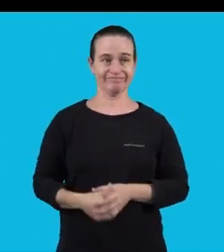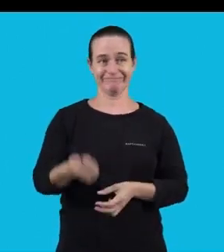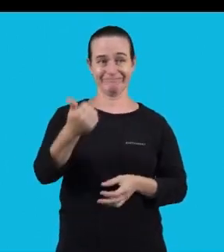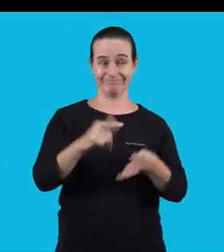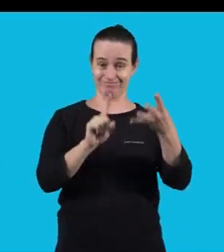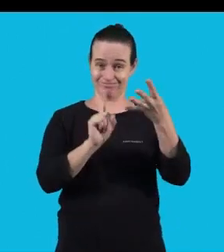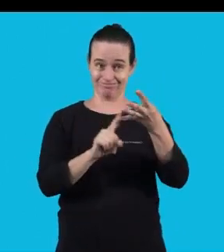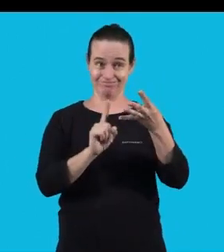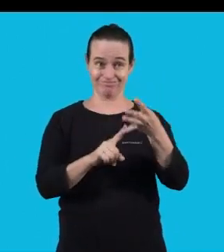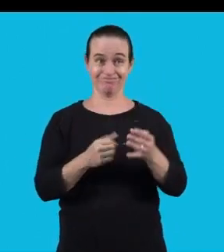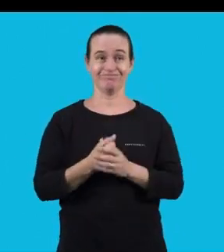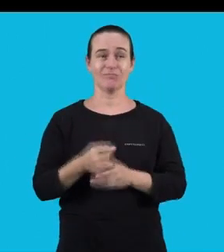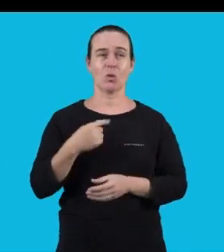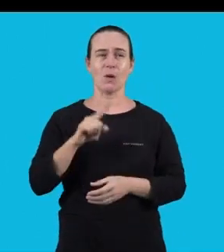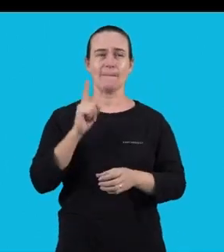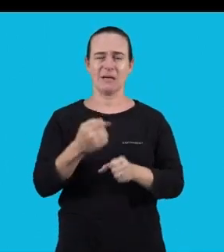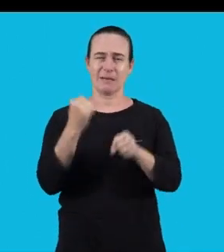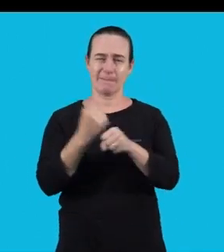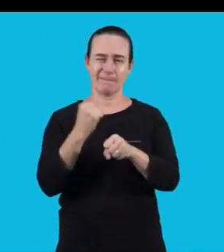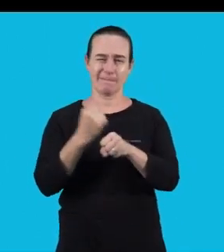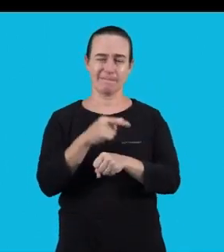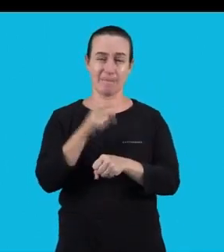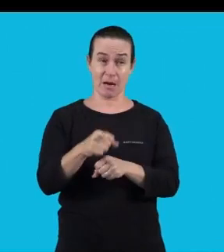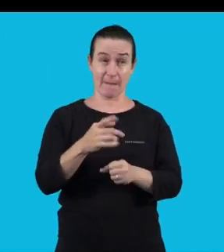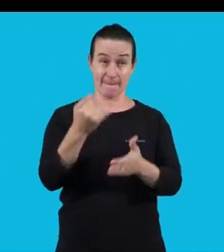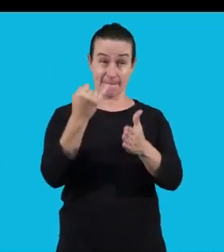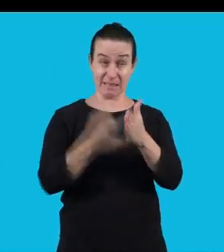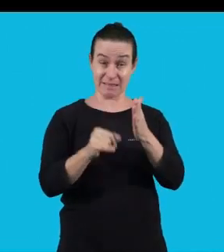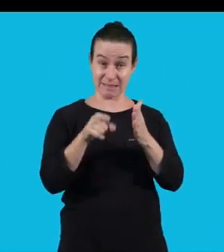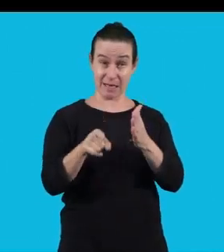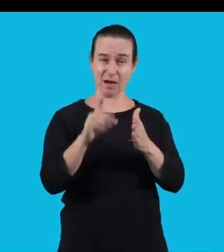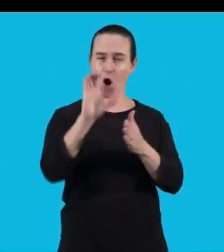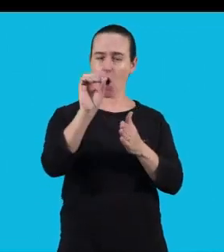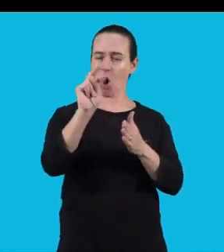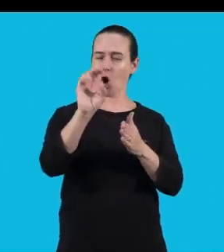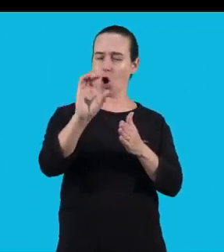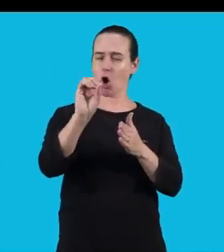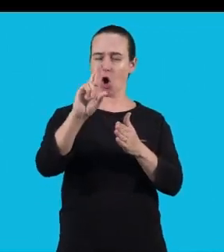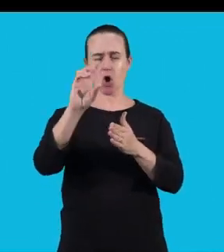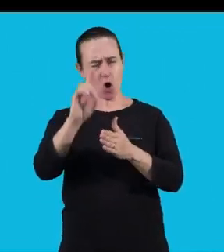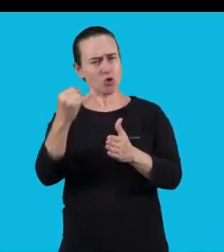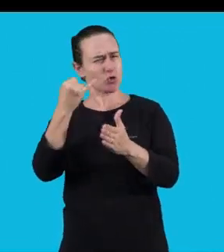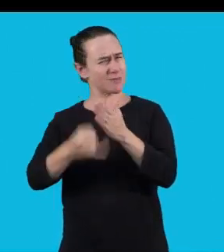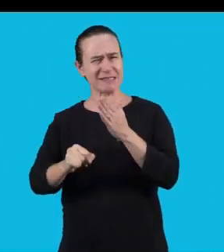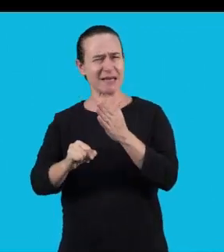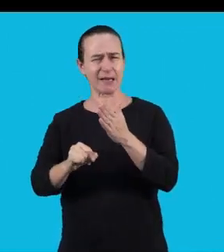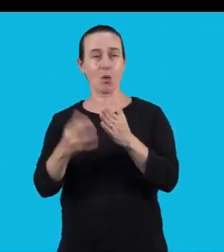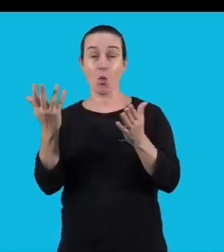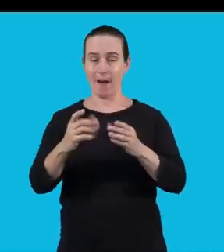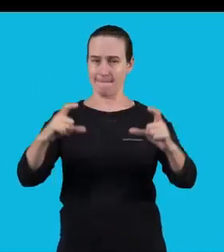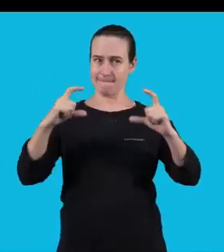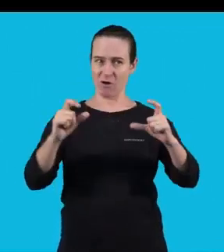Question 5.4, correct the concord error in paragraph 2. So concord is